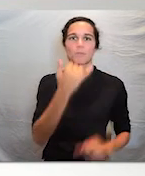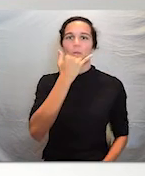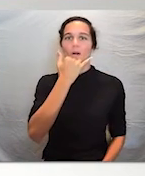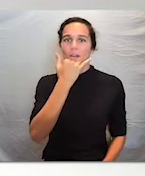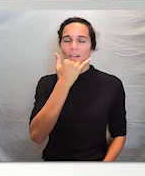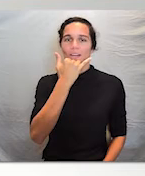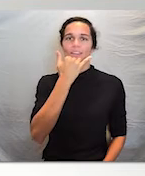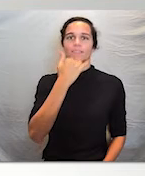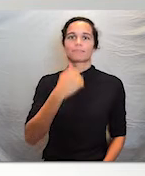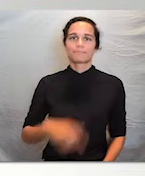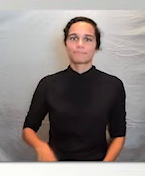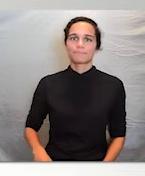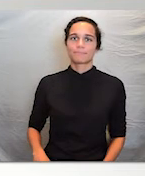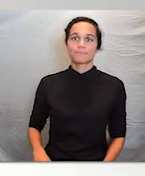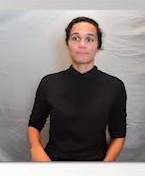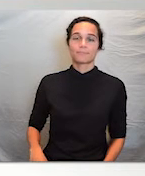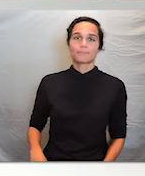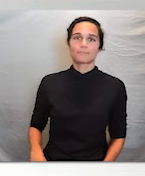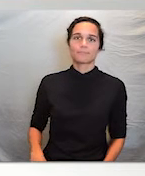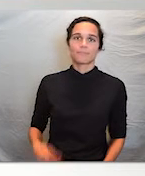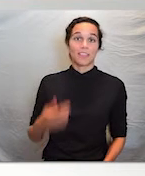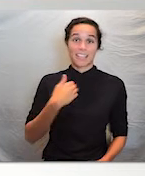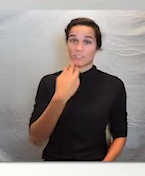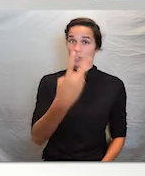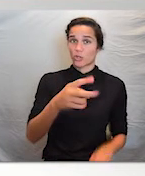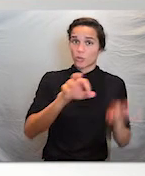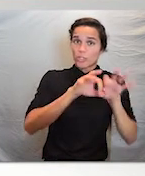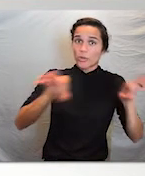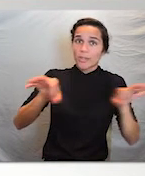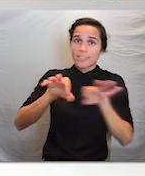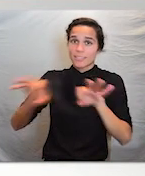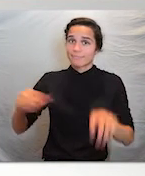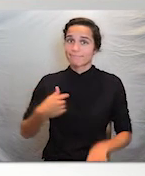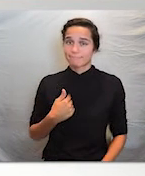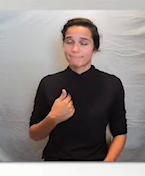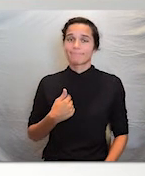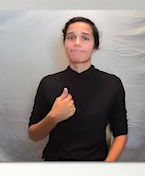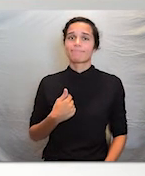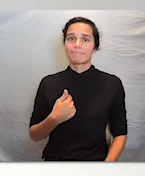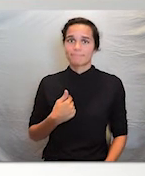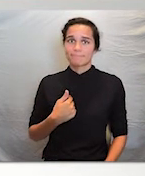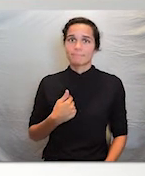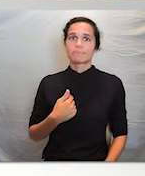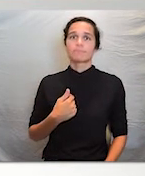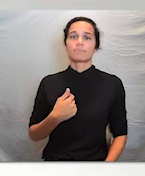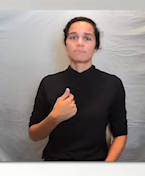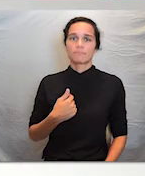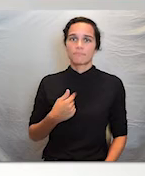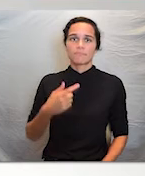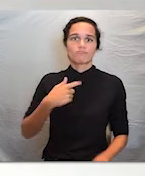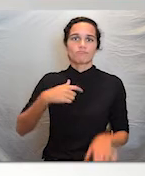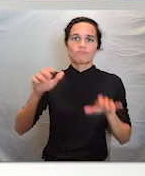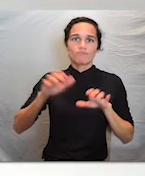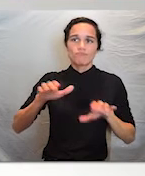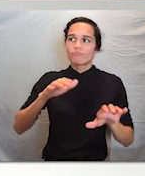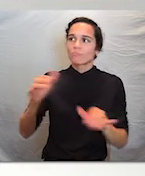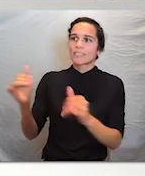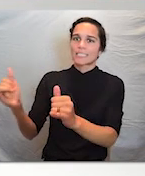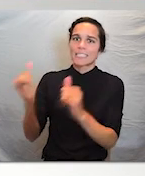because I have 2 degrees and I do walk, just not the way they want